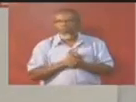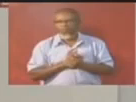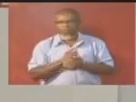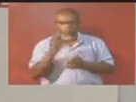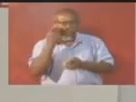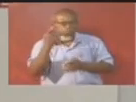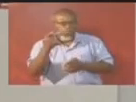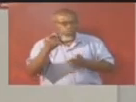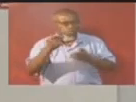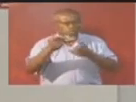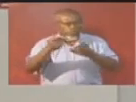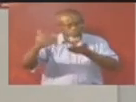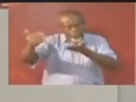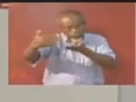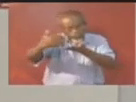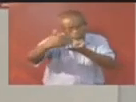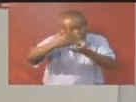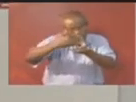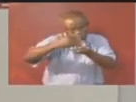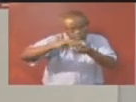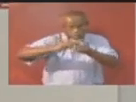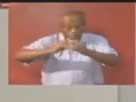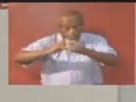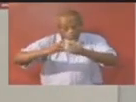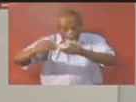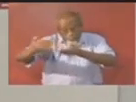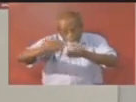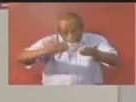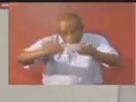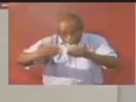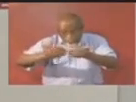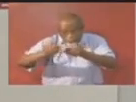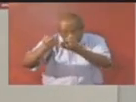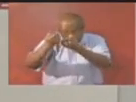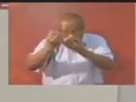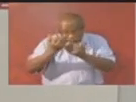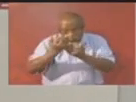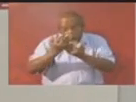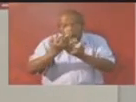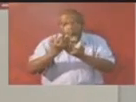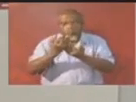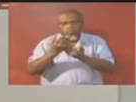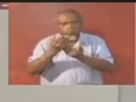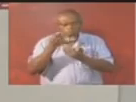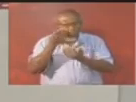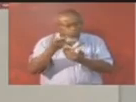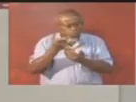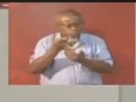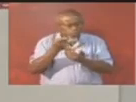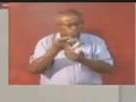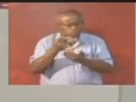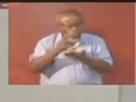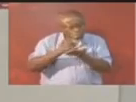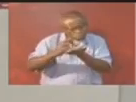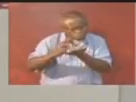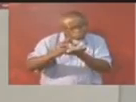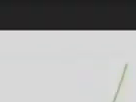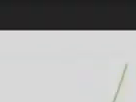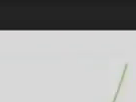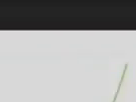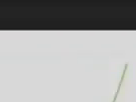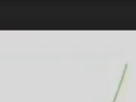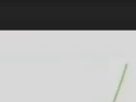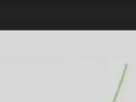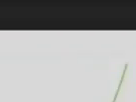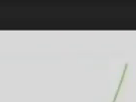our statistics, from our information, is that we began to see a week-on-week increase in